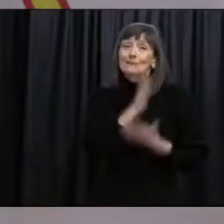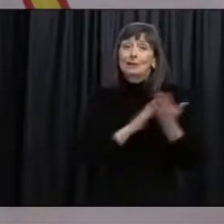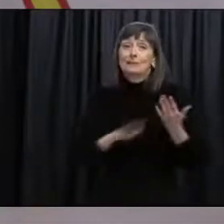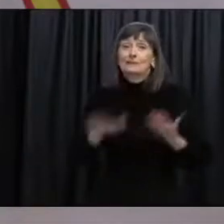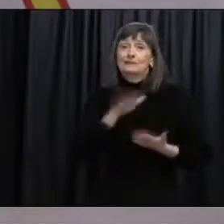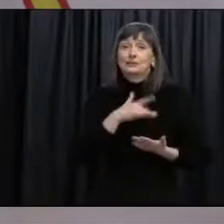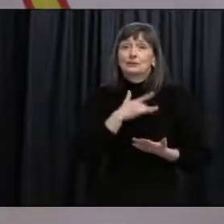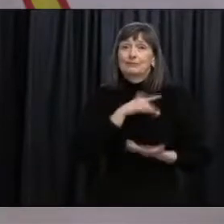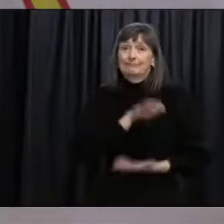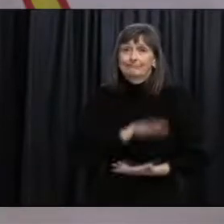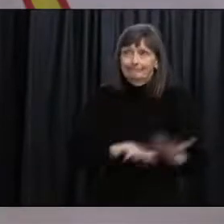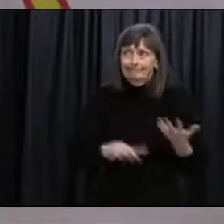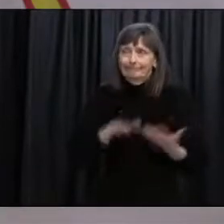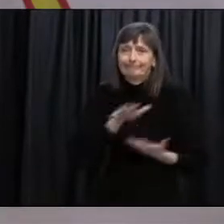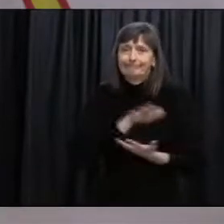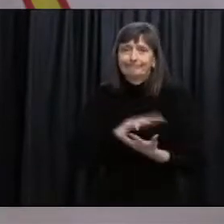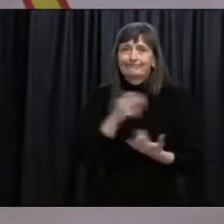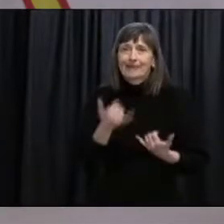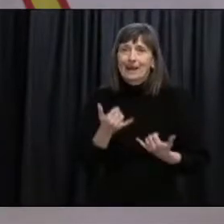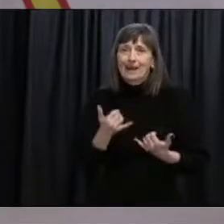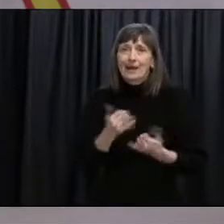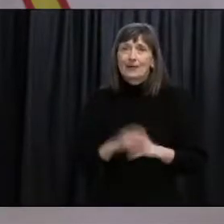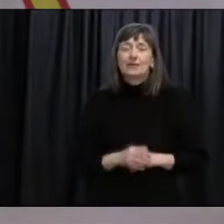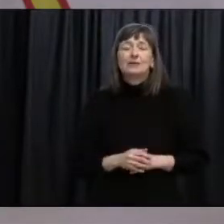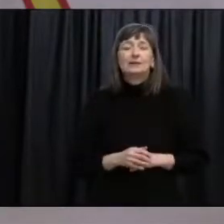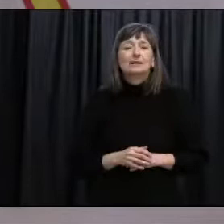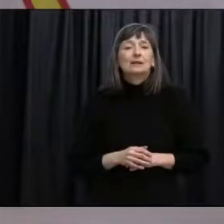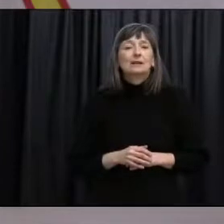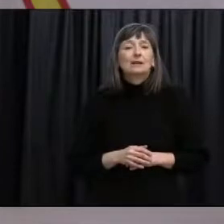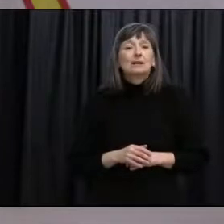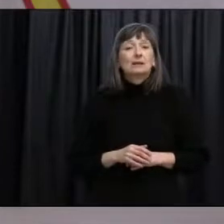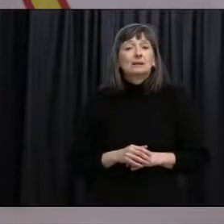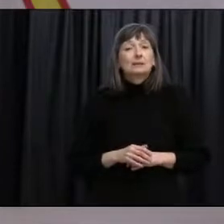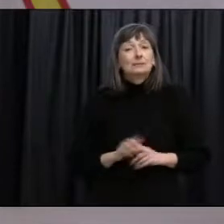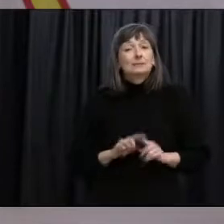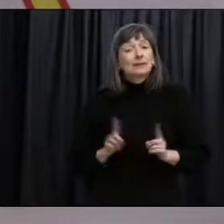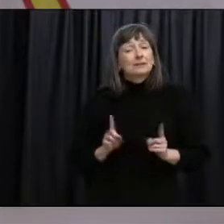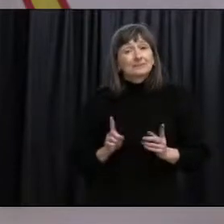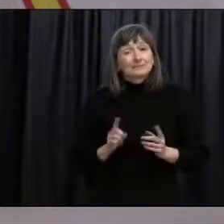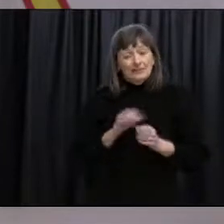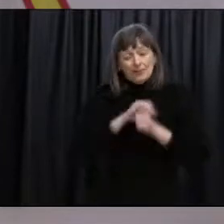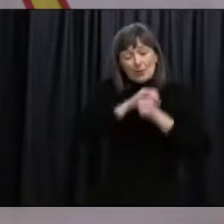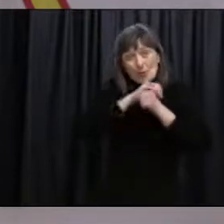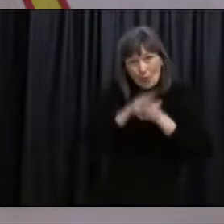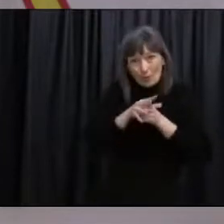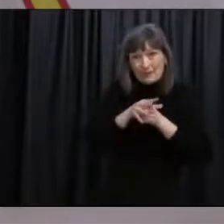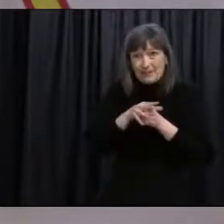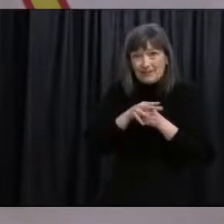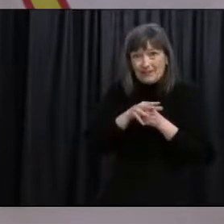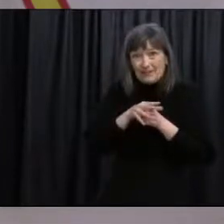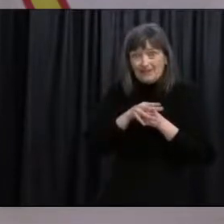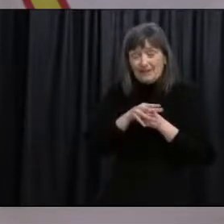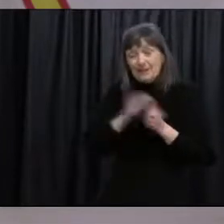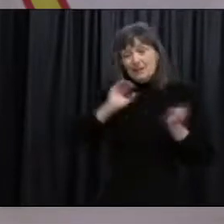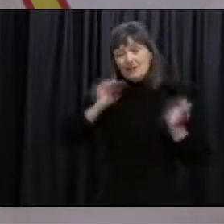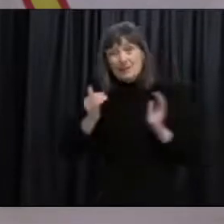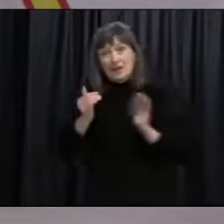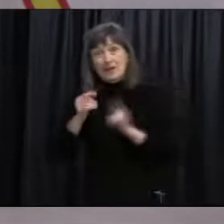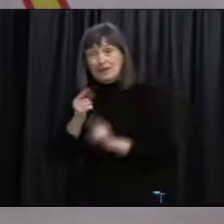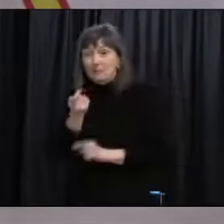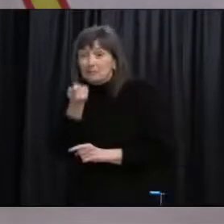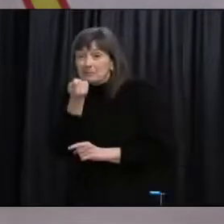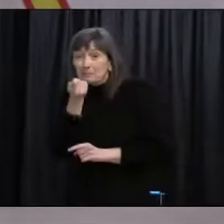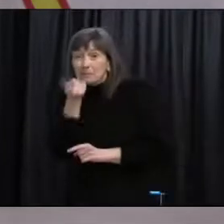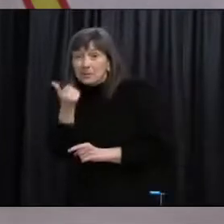confusing for people. But what we have to remember is that, the risk of COVID far outweighs